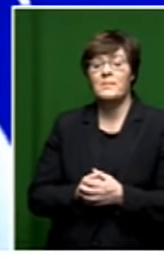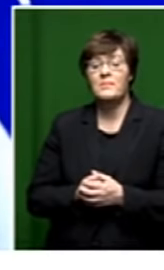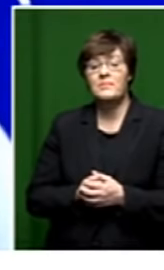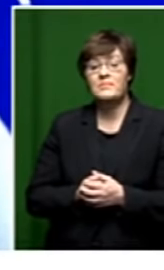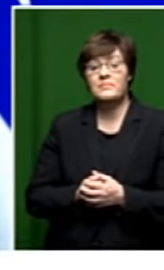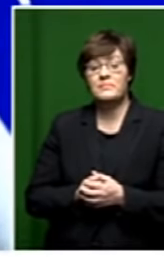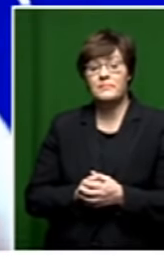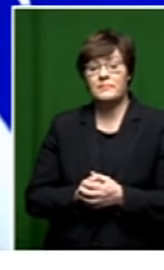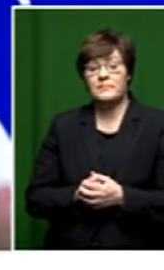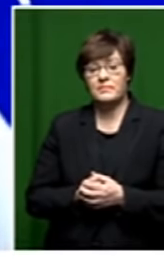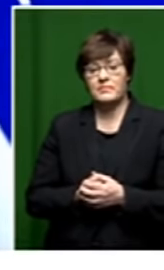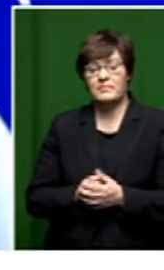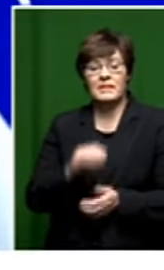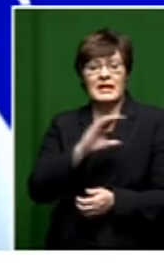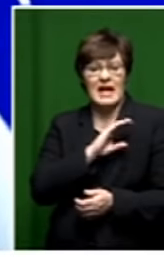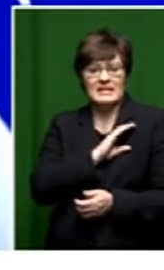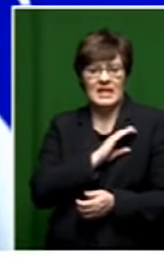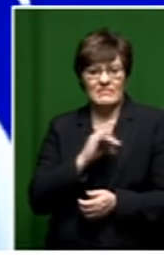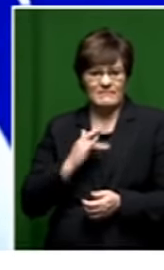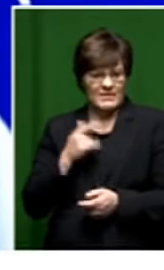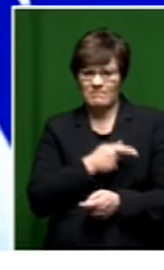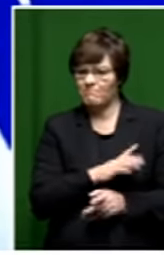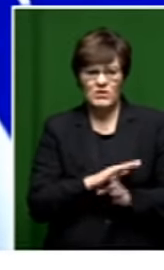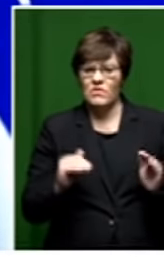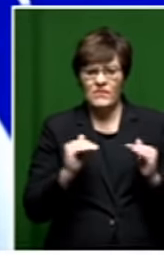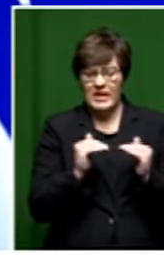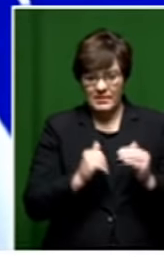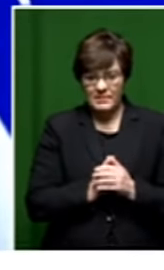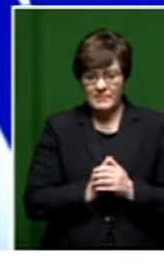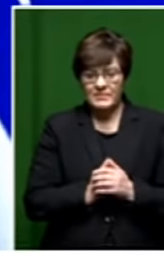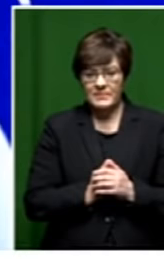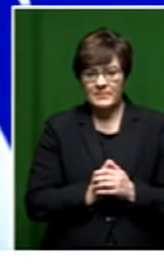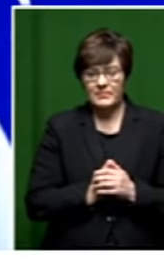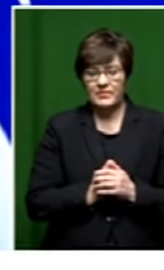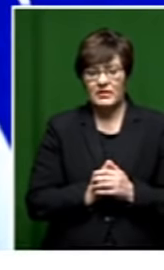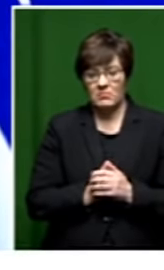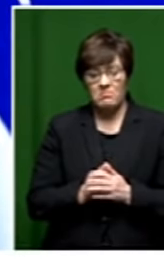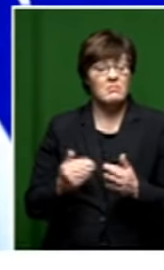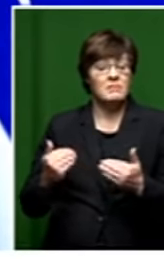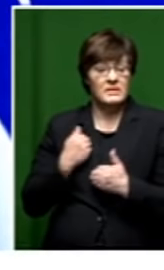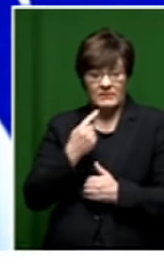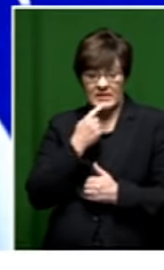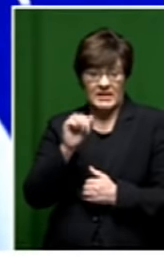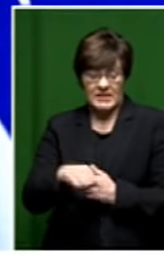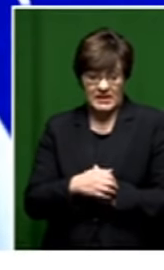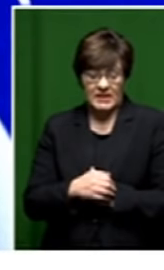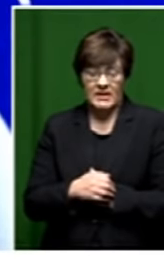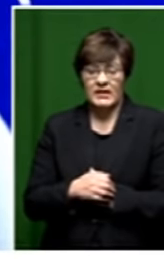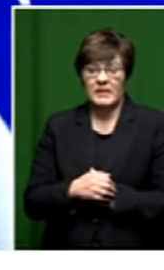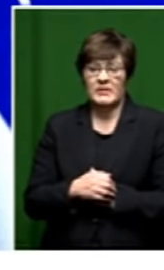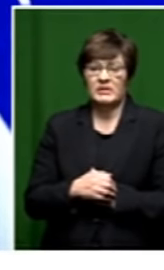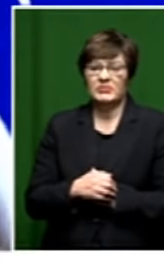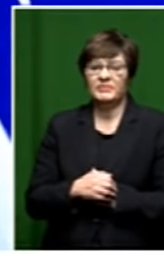in terms of what the customers feel have been treated. And I can safely say that there's